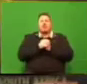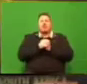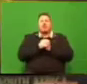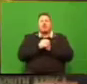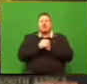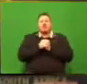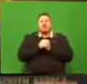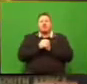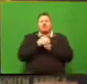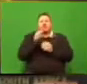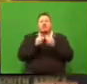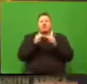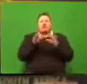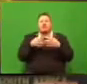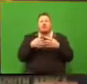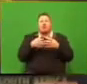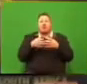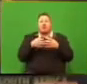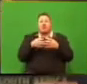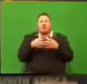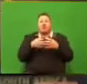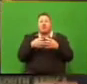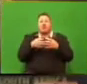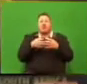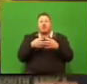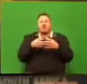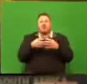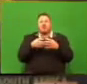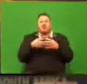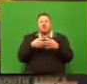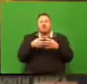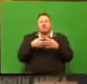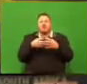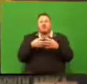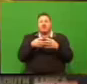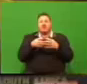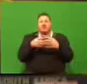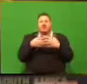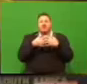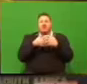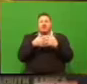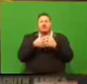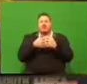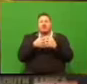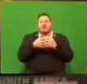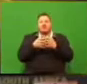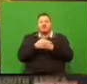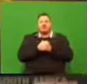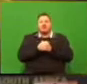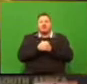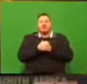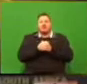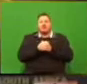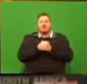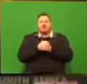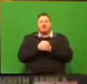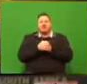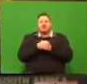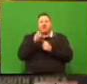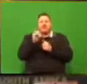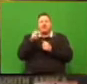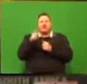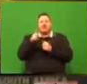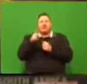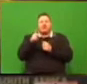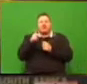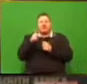and the party which was I rise here on behalf of Mkhonto weSizwe, the party which I lead in Parliament, to